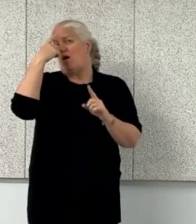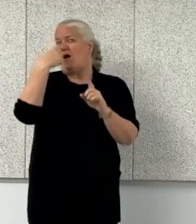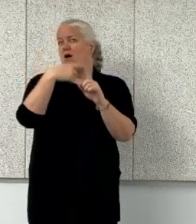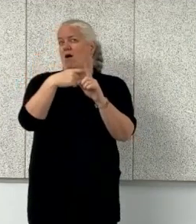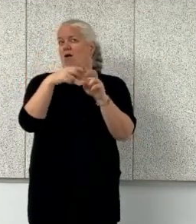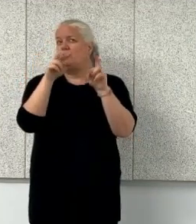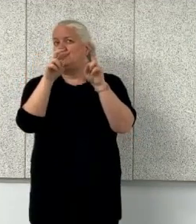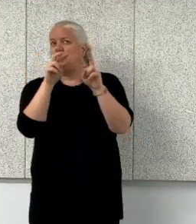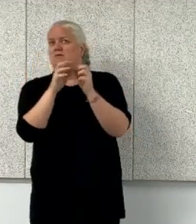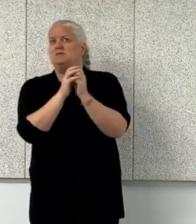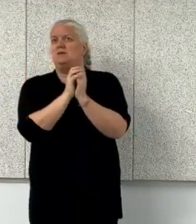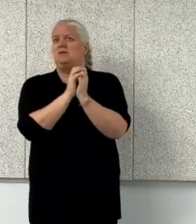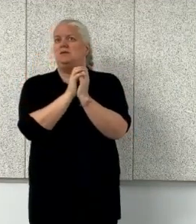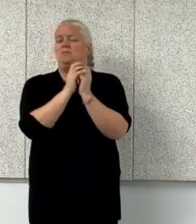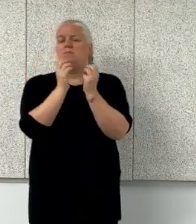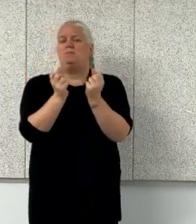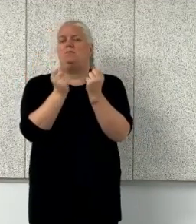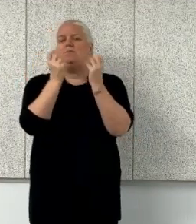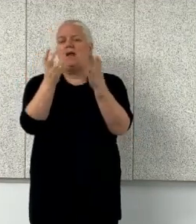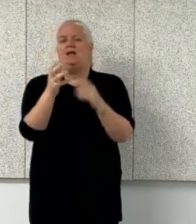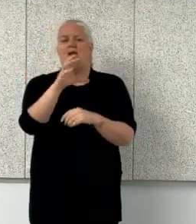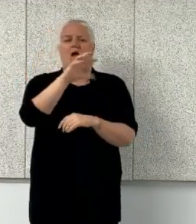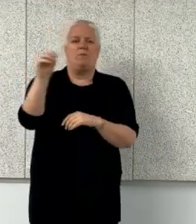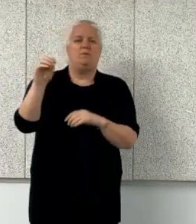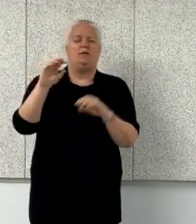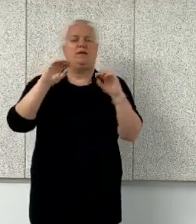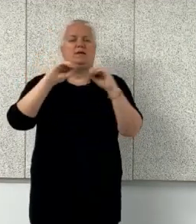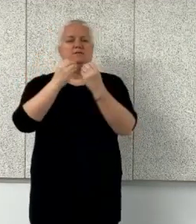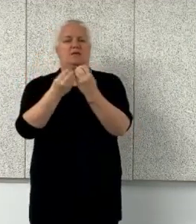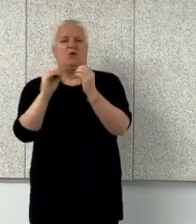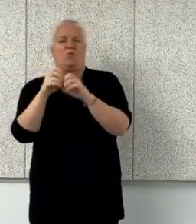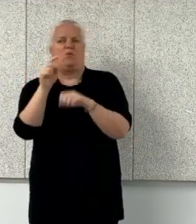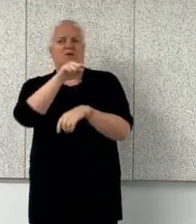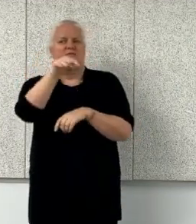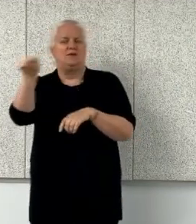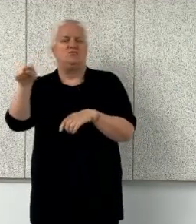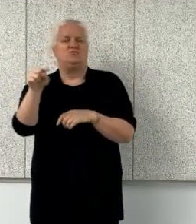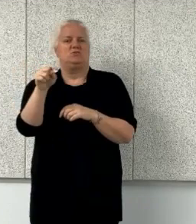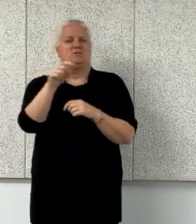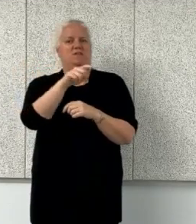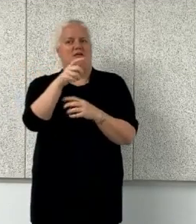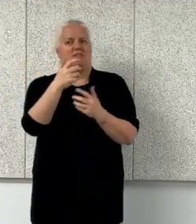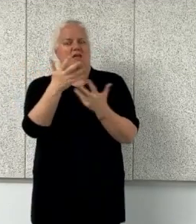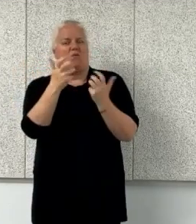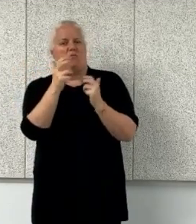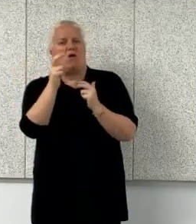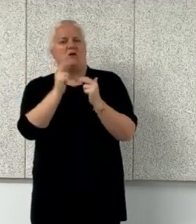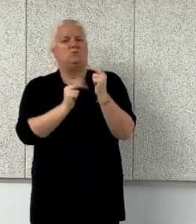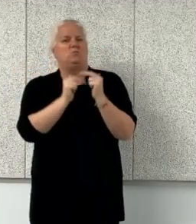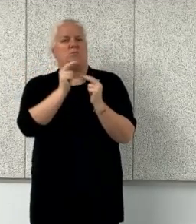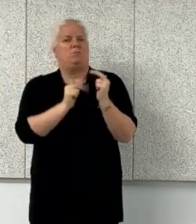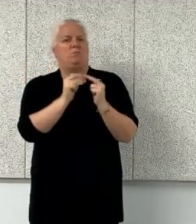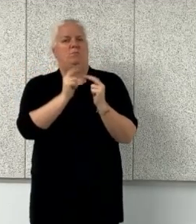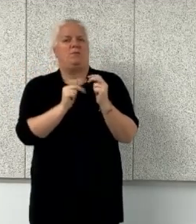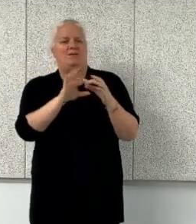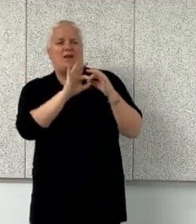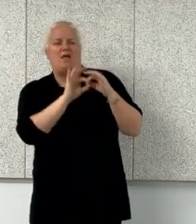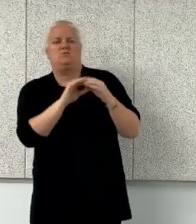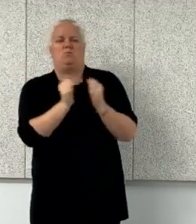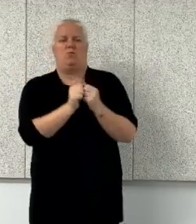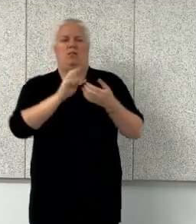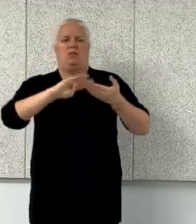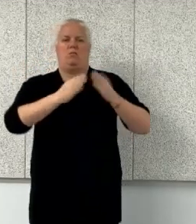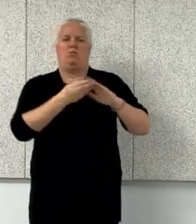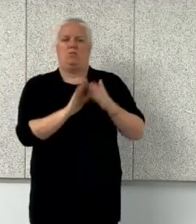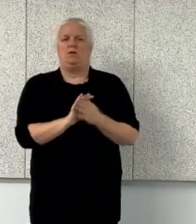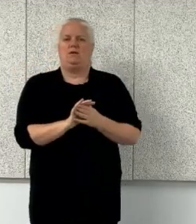the numbers of companies and organizations who are interested in building their relevance for their communities, right? And